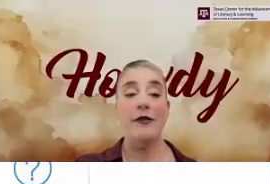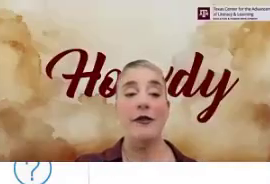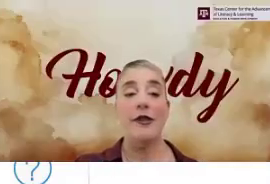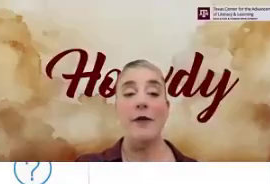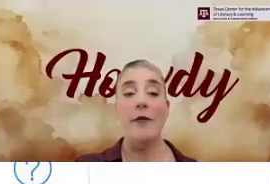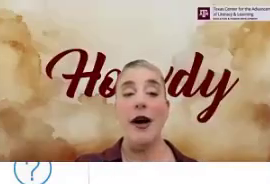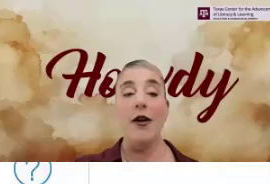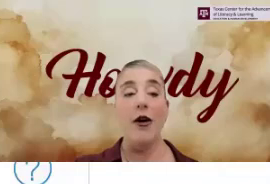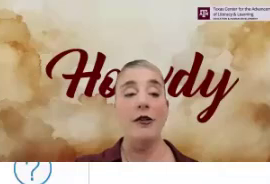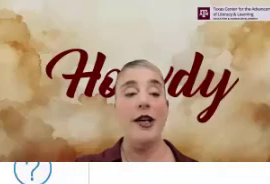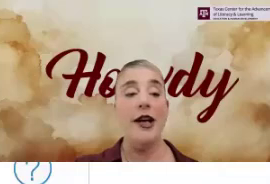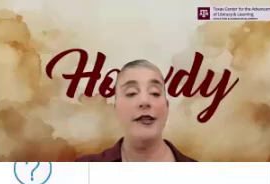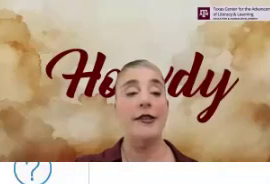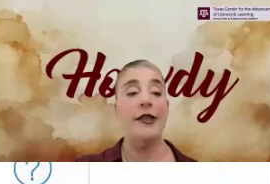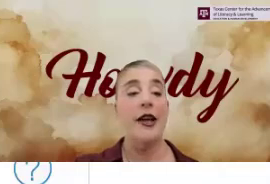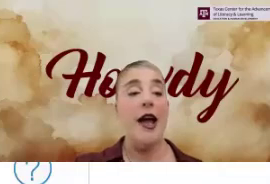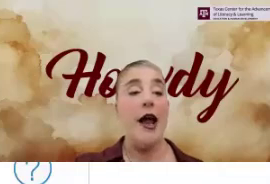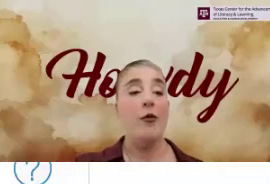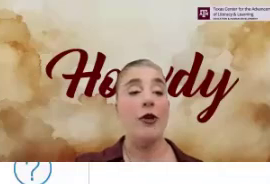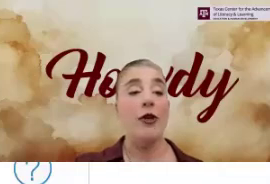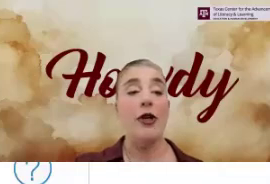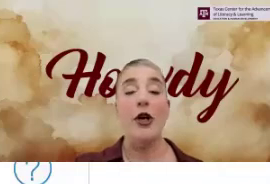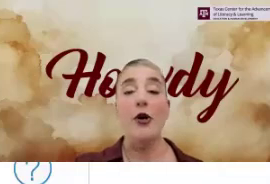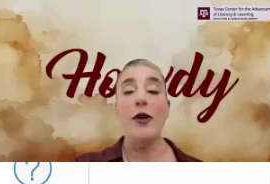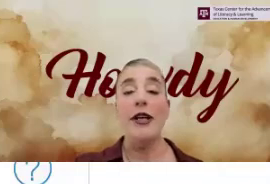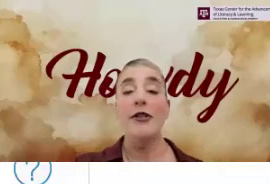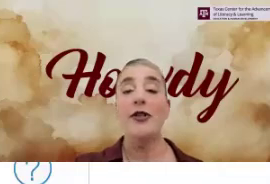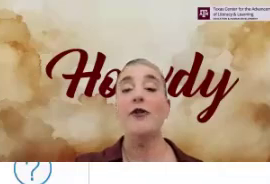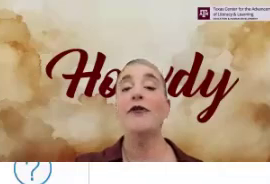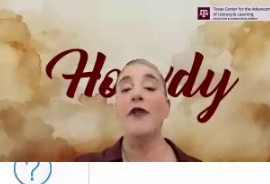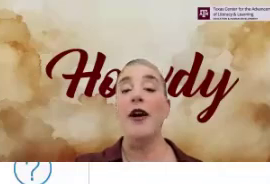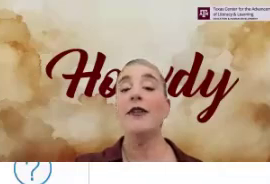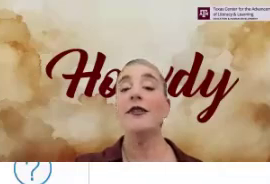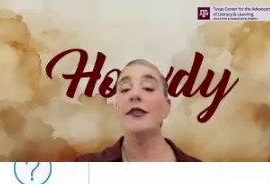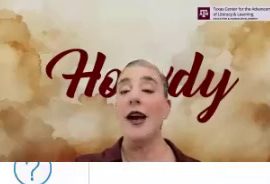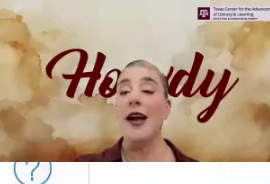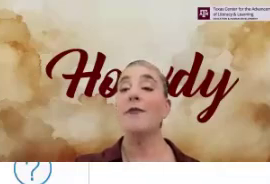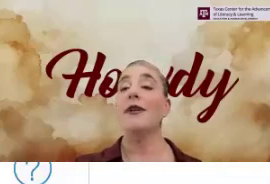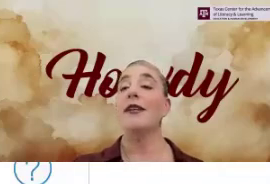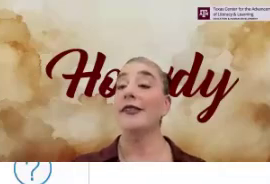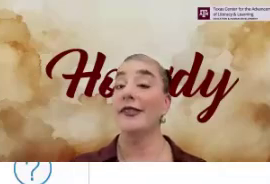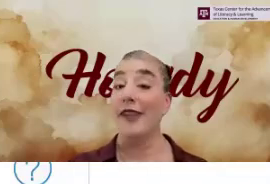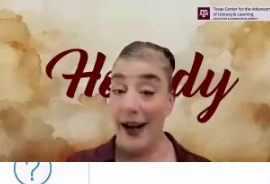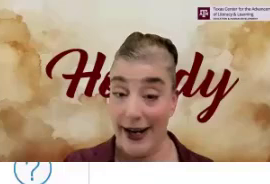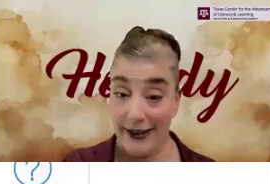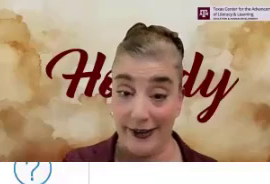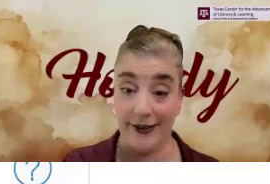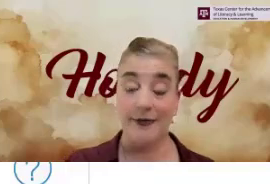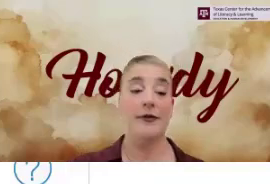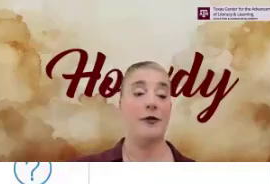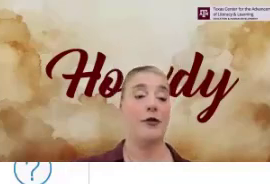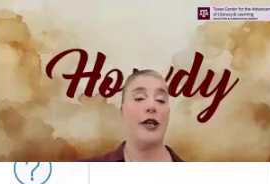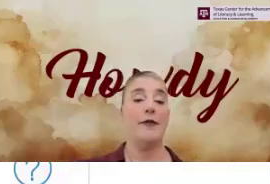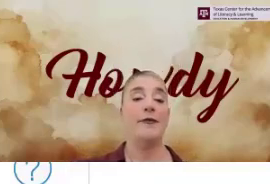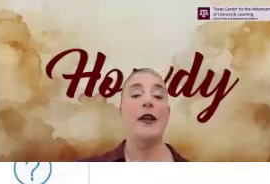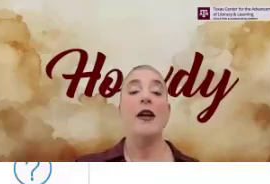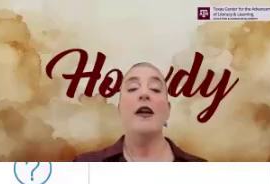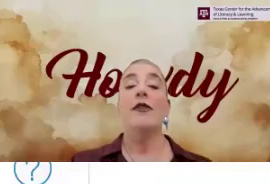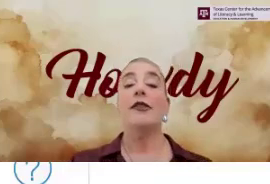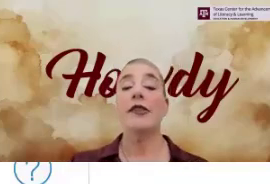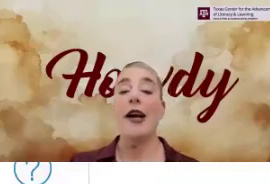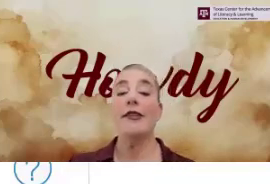say goodbye to alt text, and we're gonna go into font type and size,